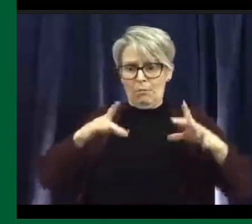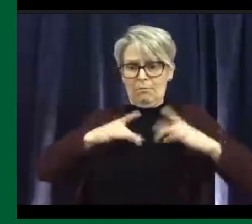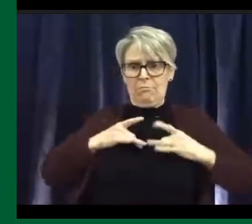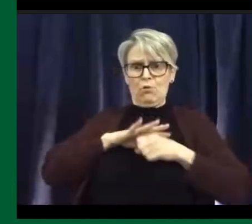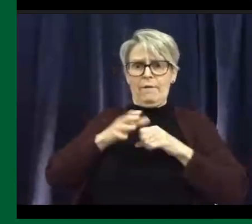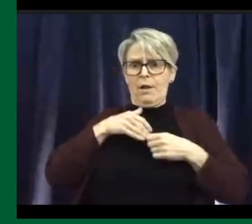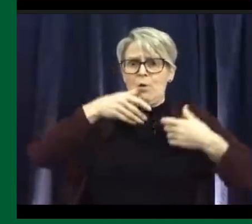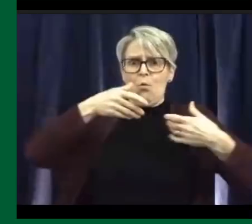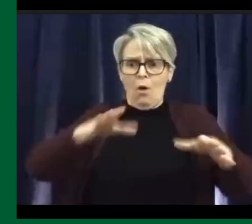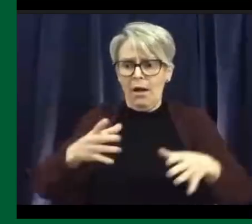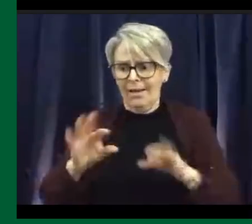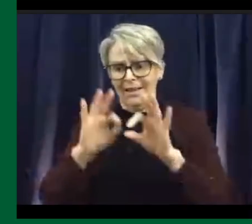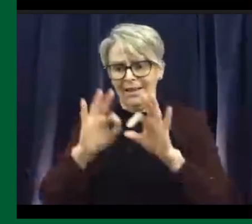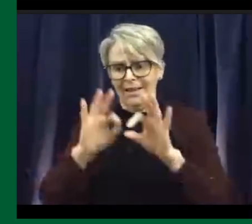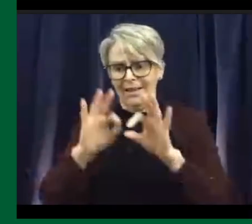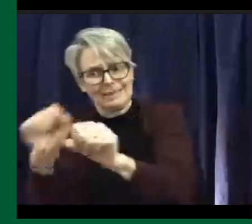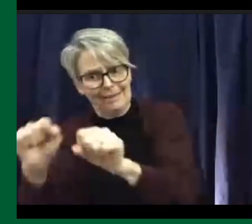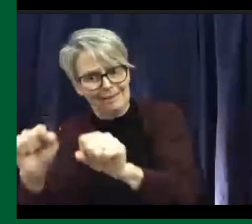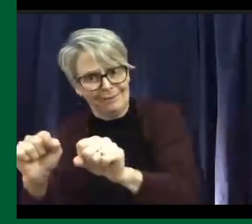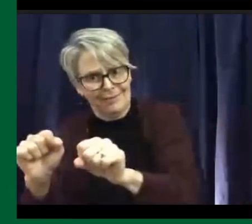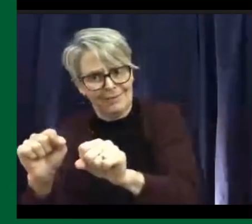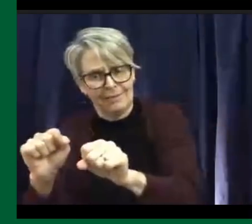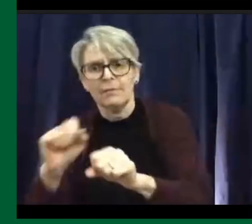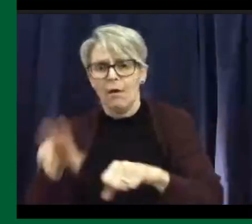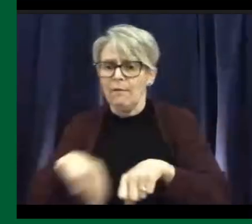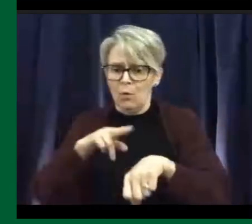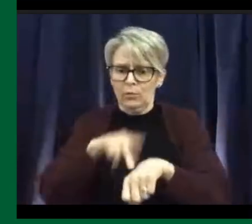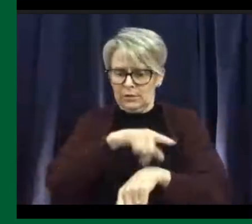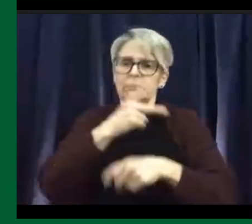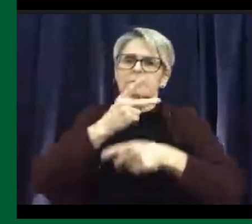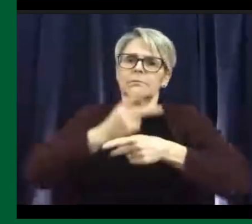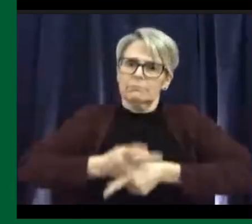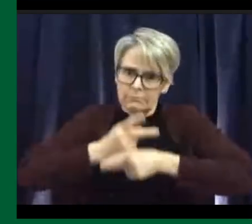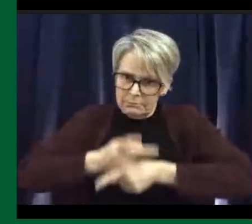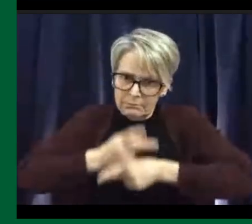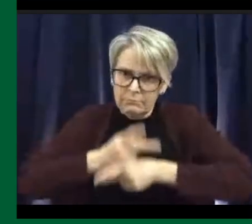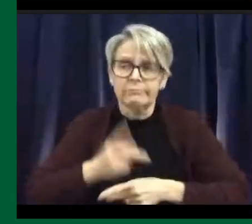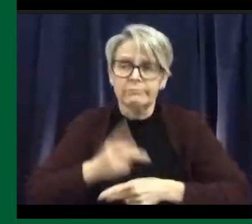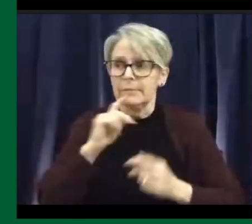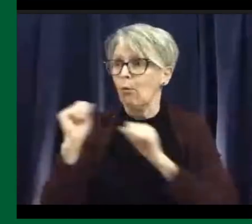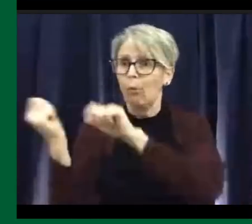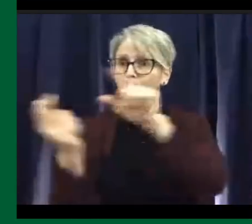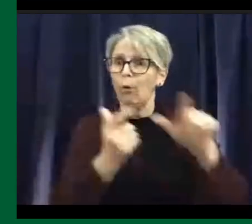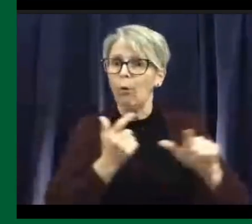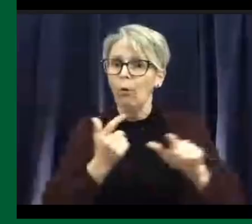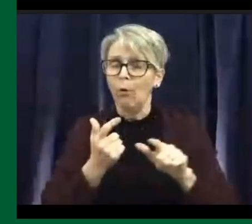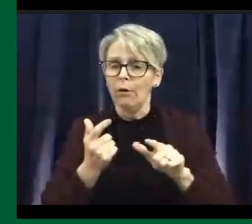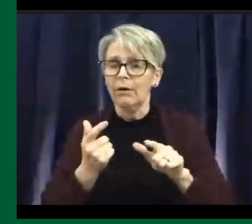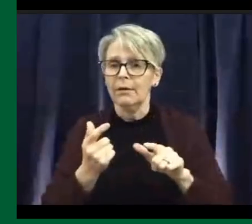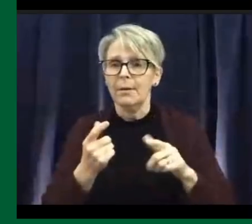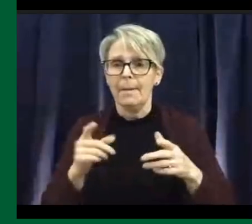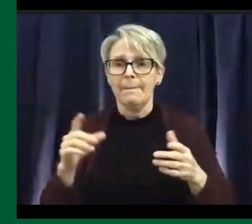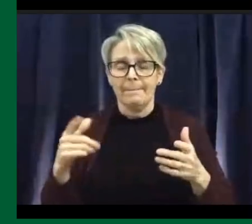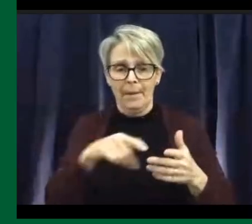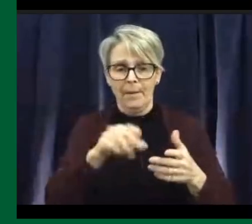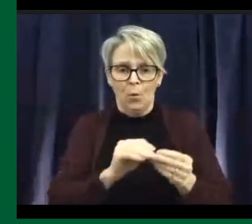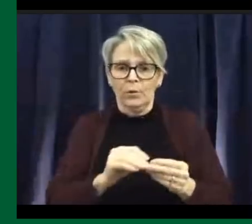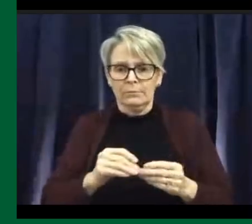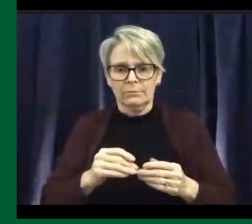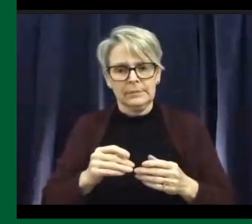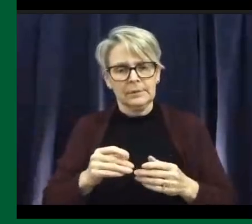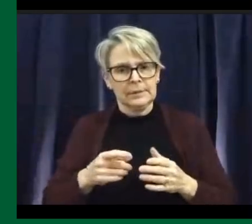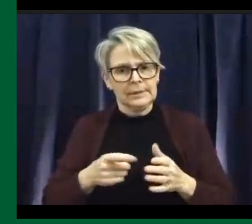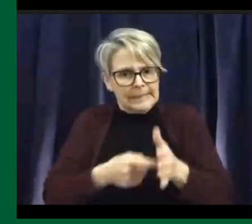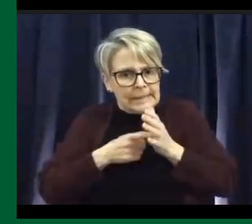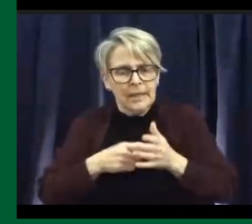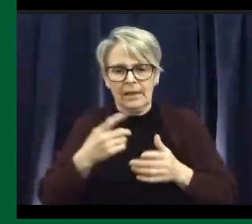families. So they routinely obviously practice all the precautions that we all should be doing, and maybe at a higher level, and obviously seek regular testing.